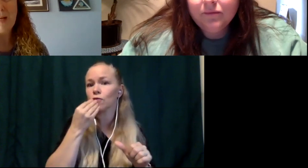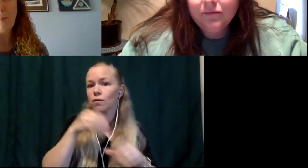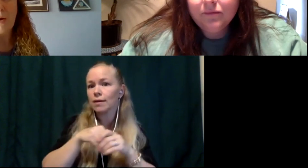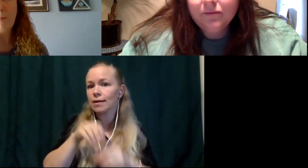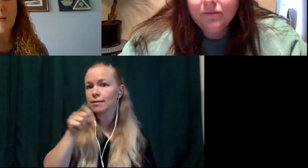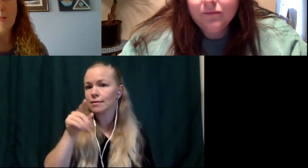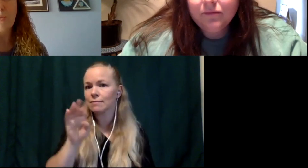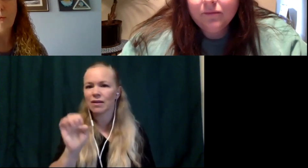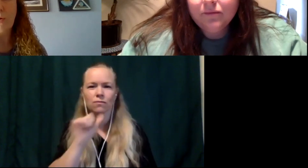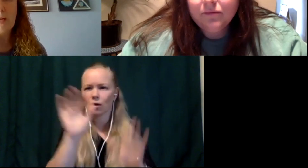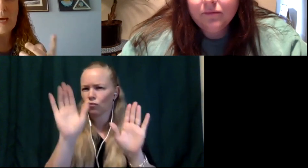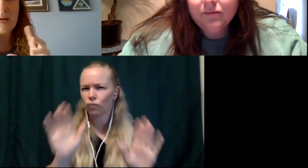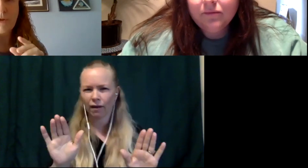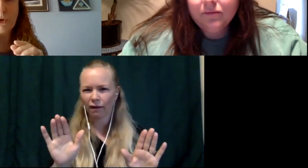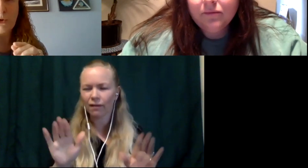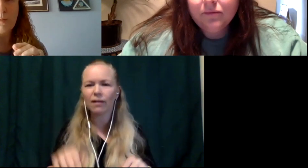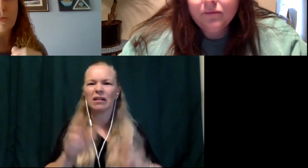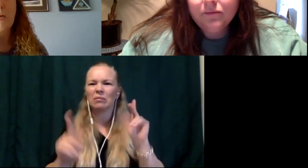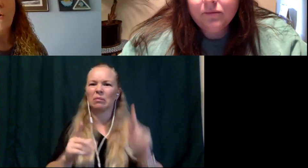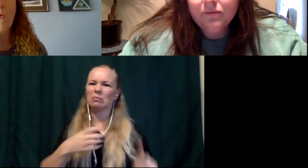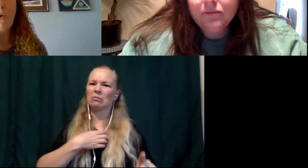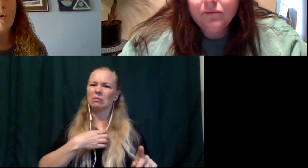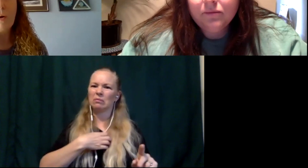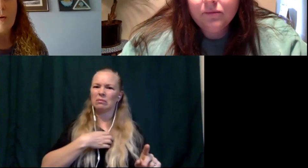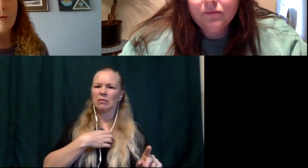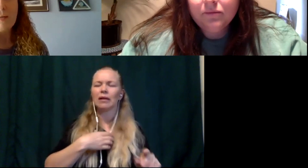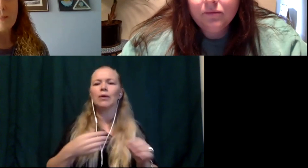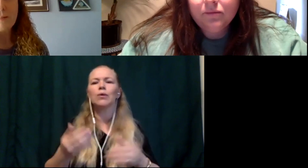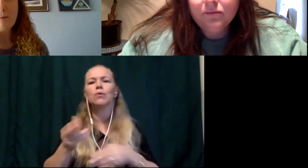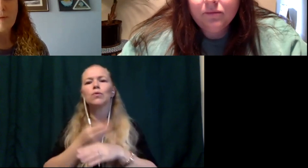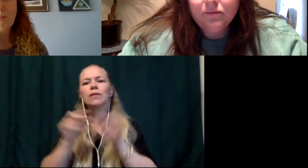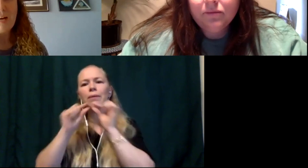of complained about it, because you were eating out of tubes or